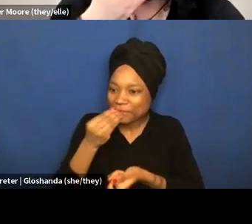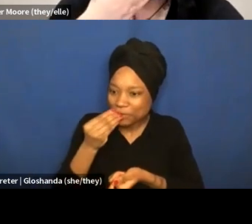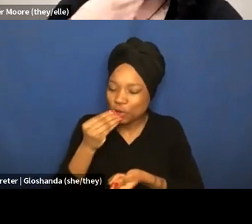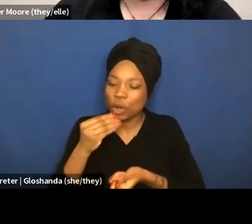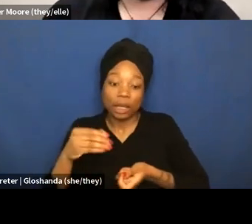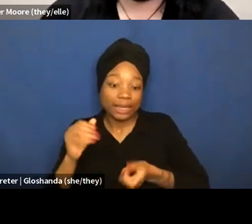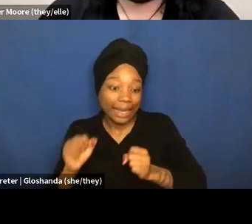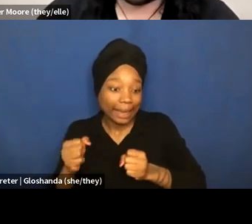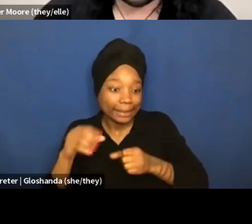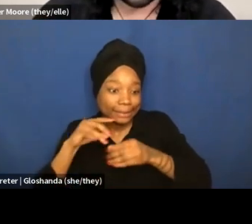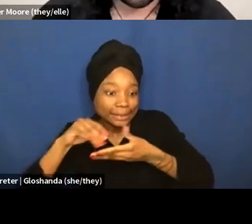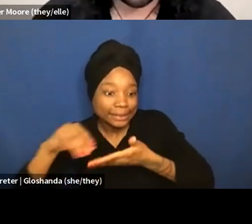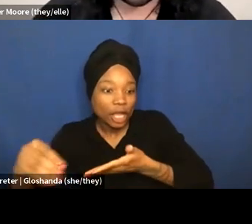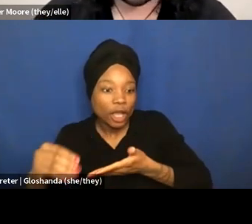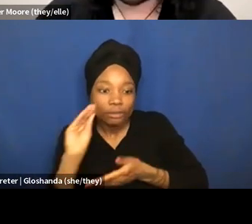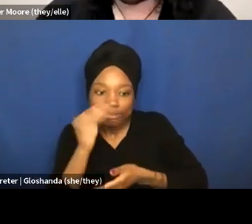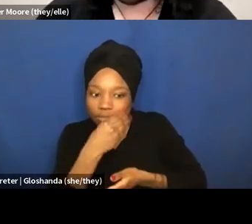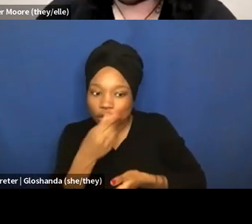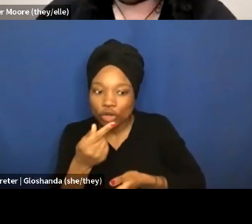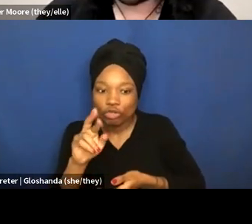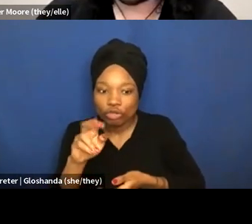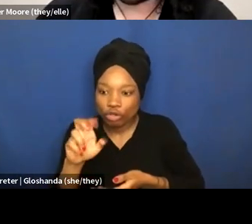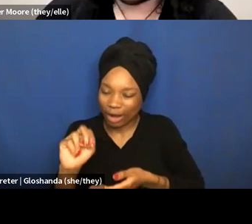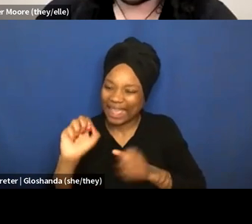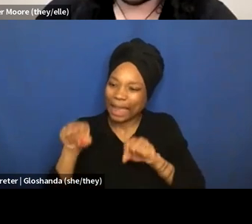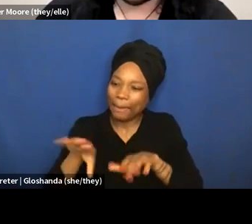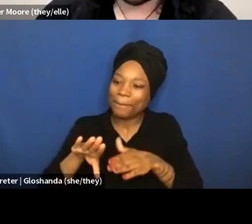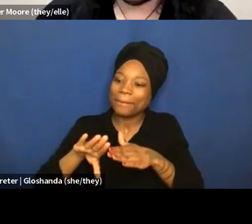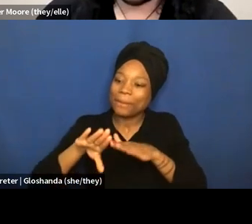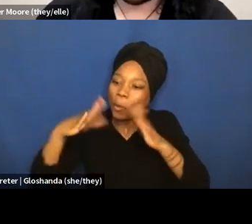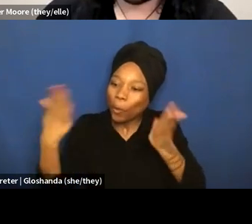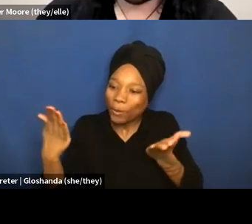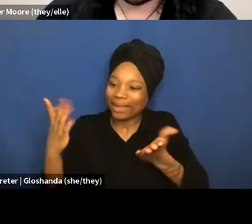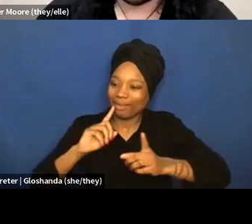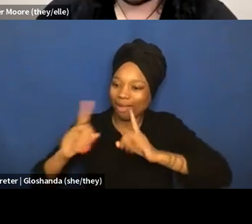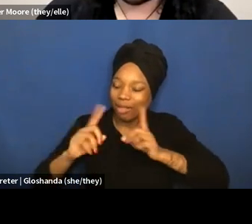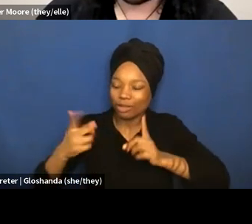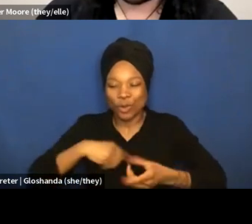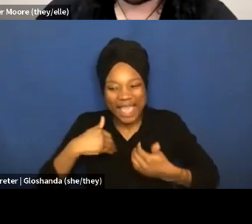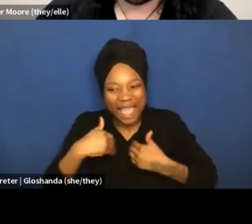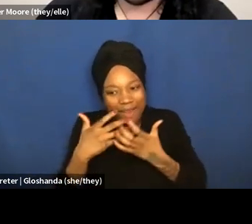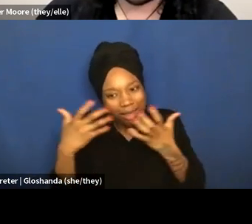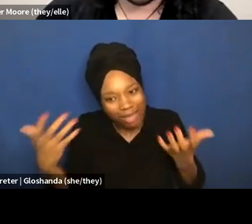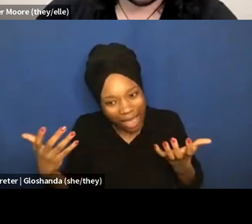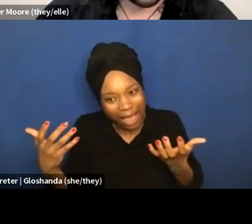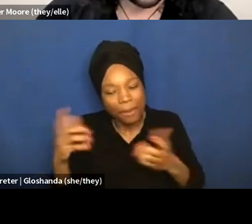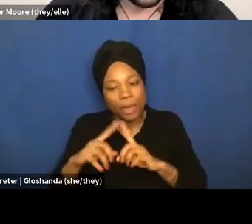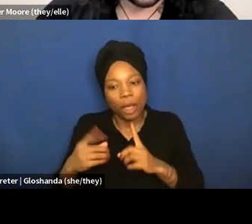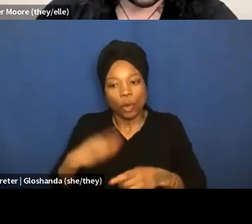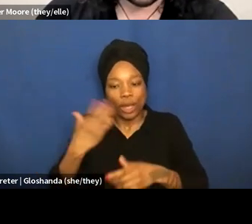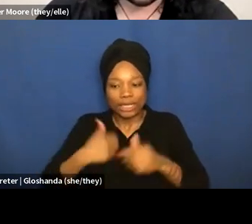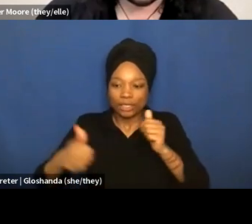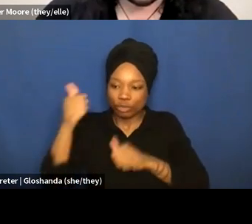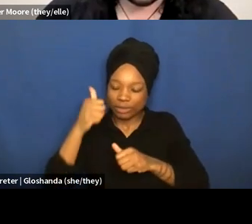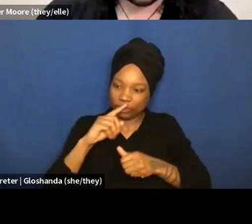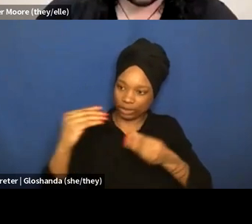cetera, that can be a powerful opener for conversation. So we have a lot more than I think that white supremacy is letting us believe we don't have. And so I think